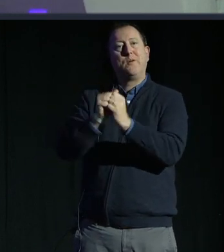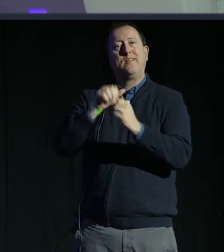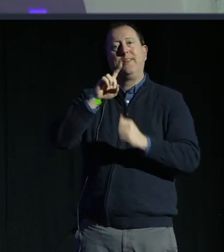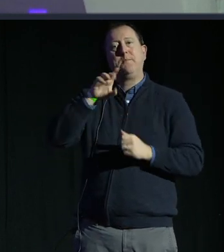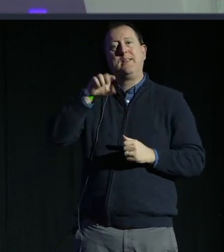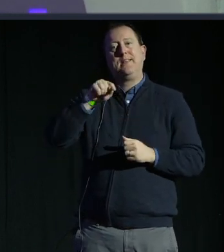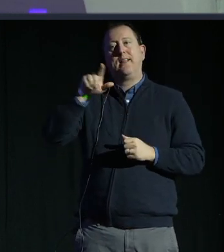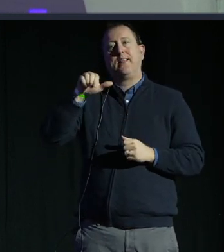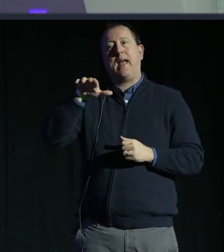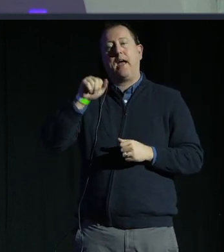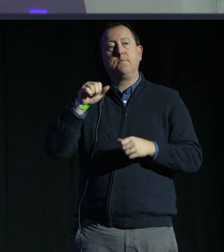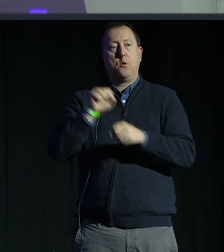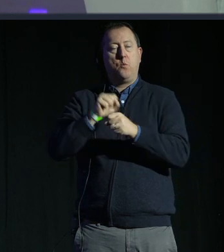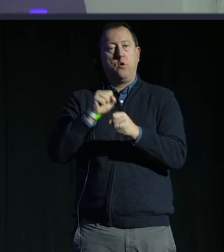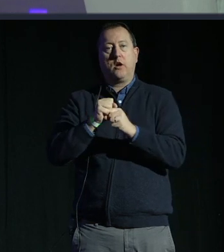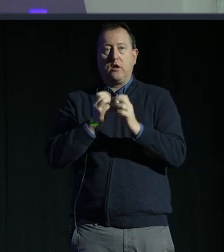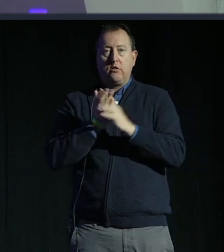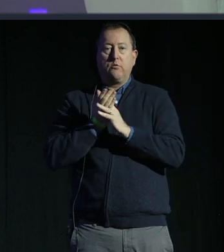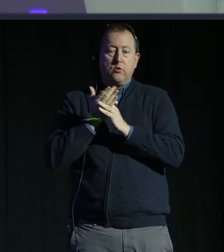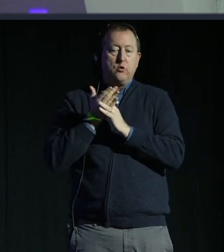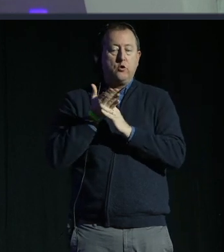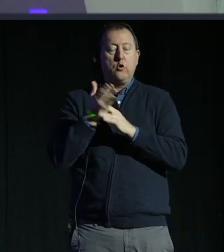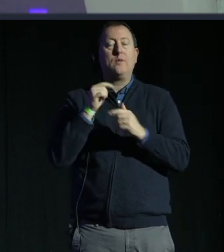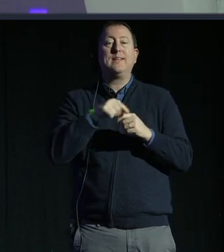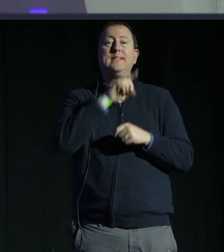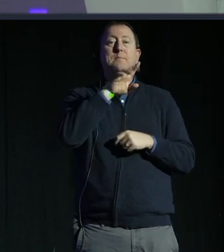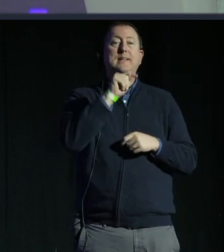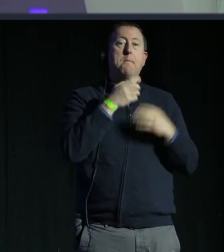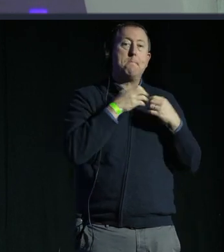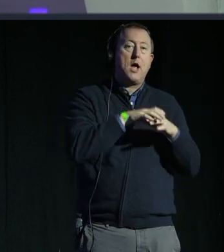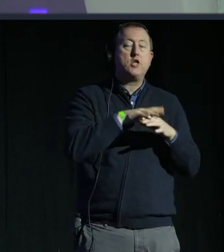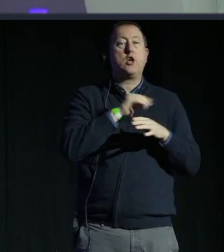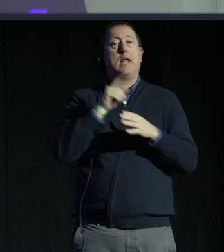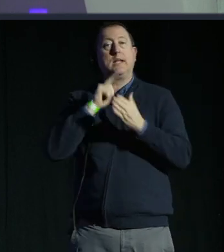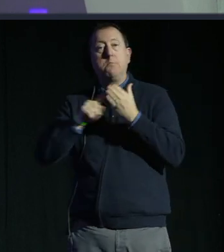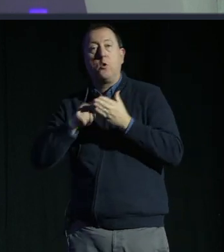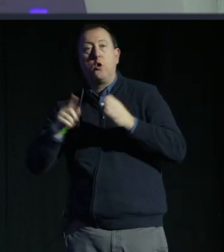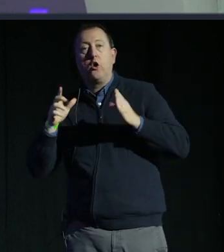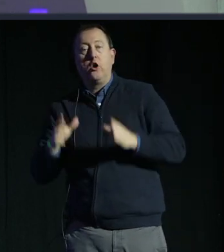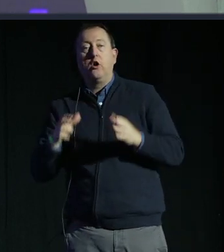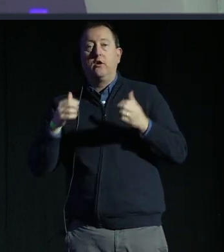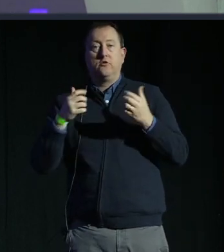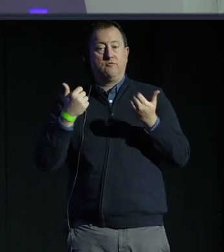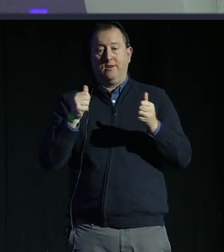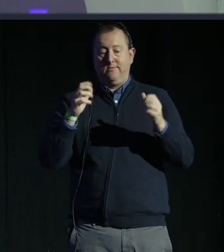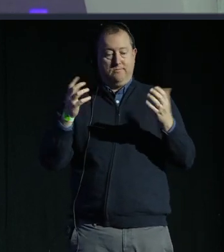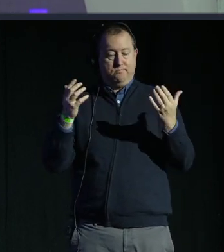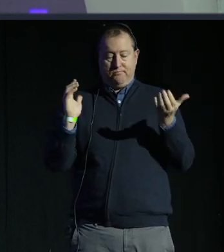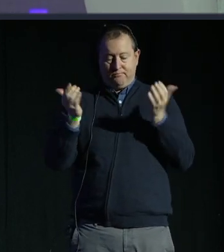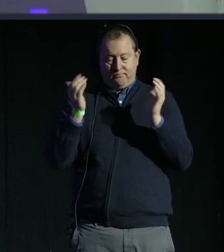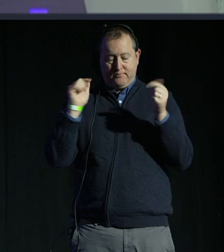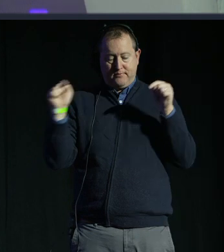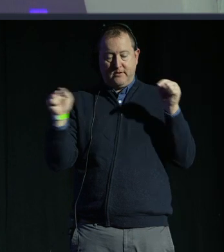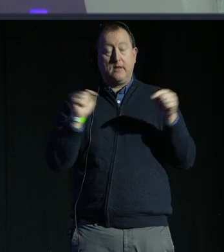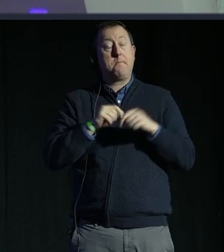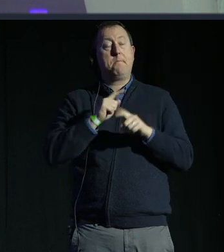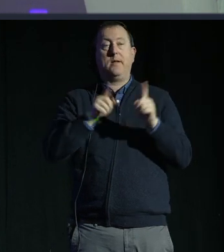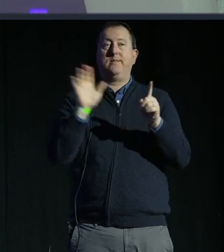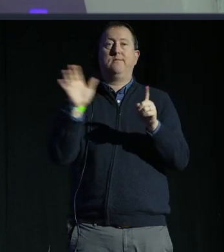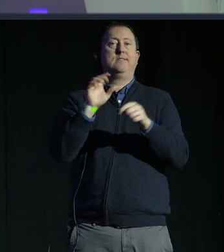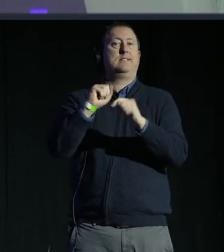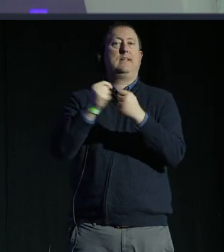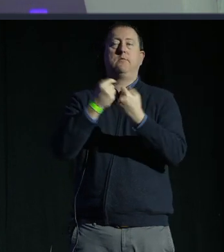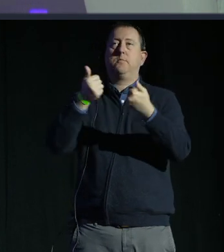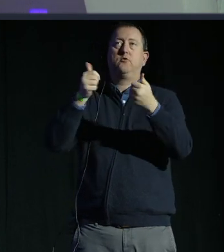working through some of the beta of both DBT Mesh and DBT Explorer. Really great things. Again, the team's been great to work with to be able to